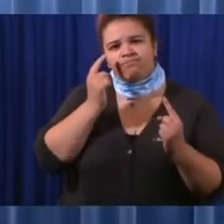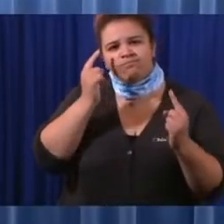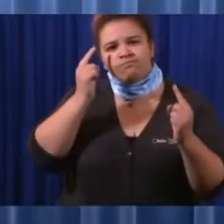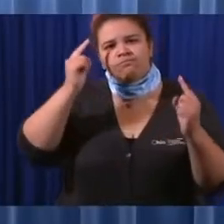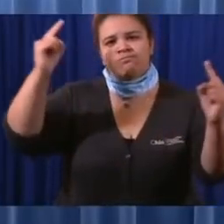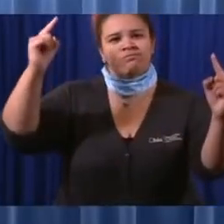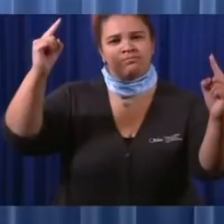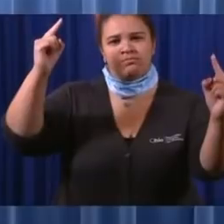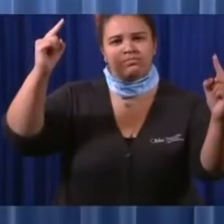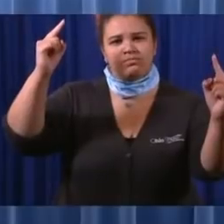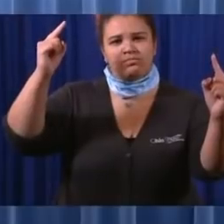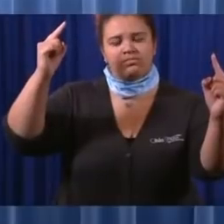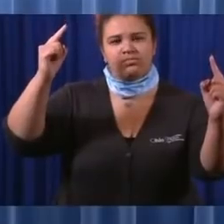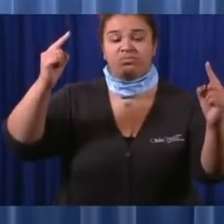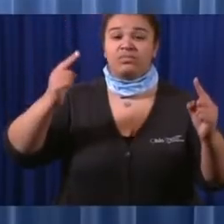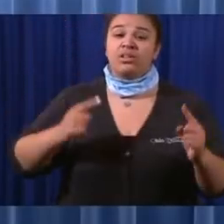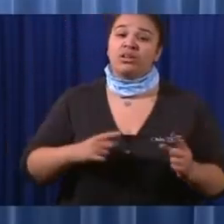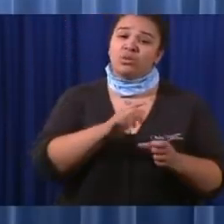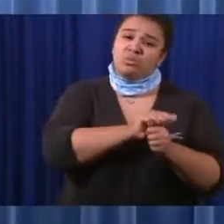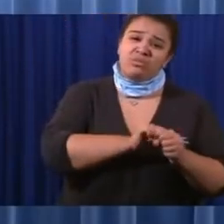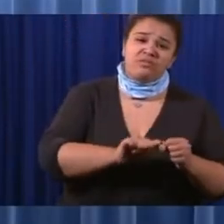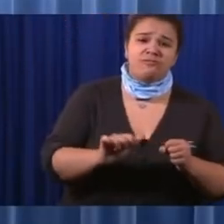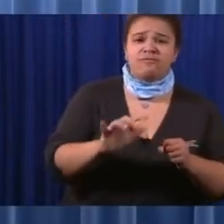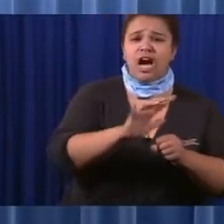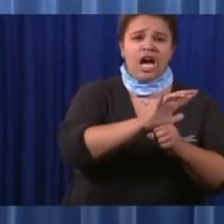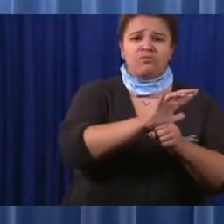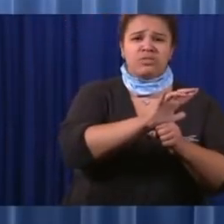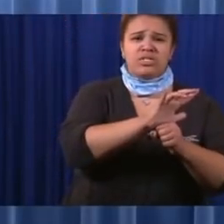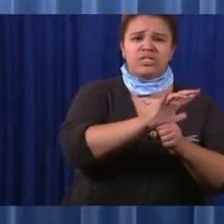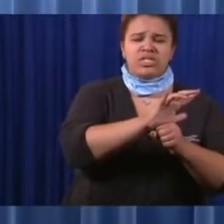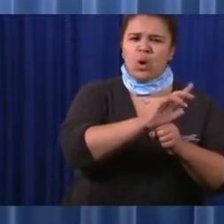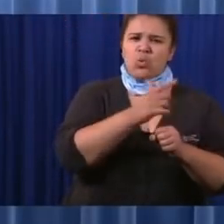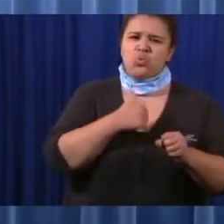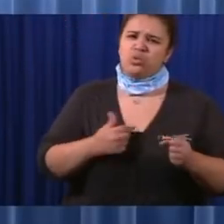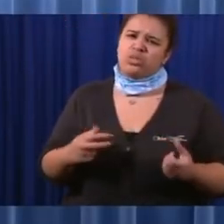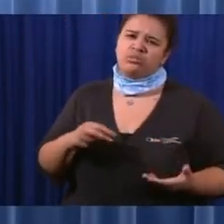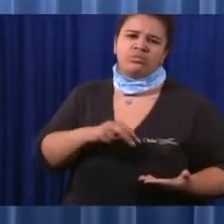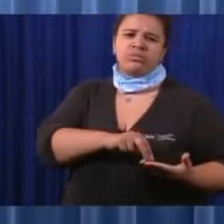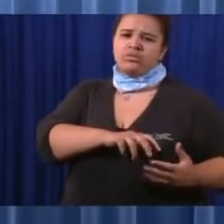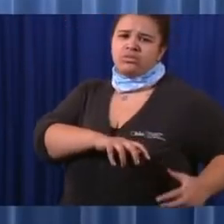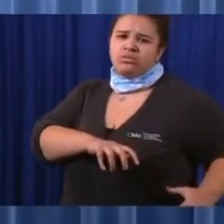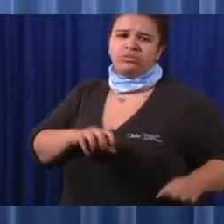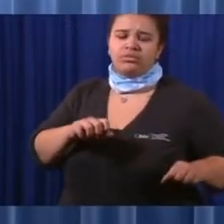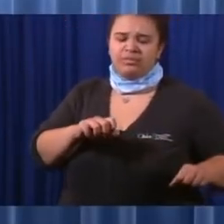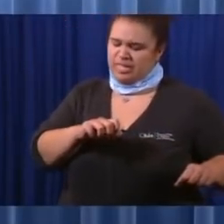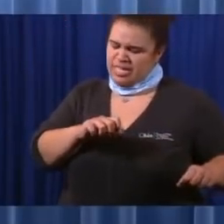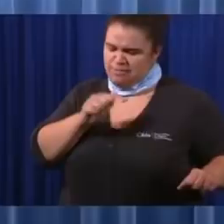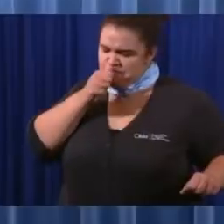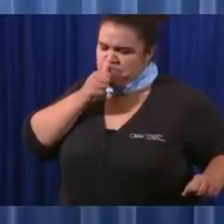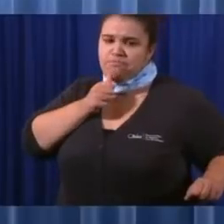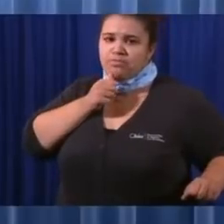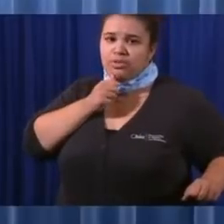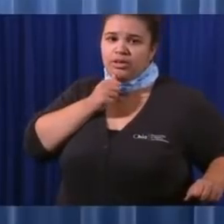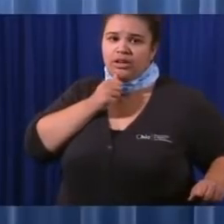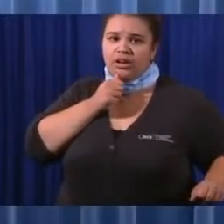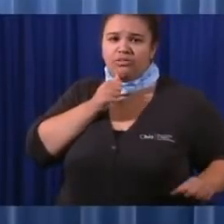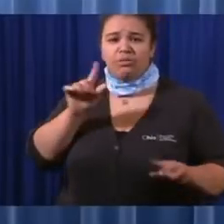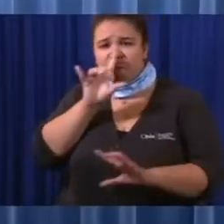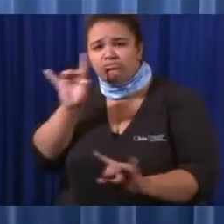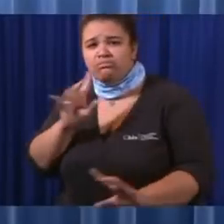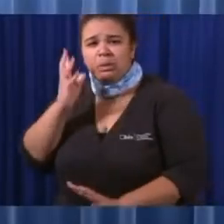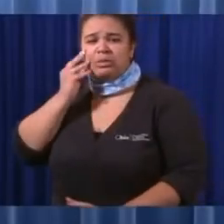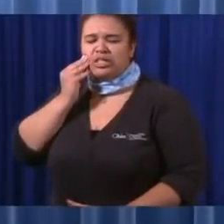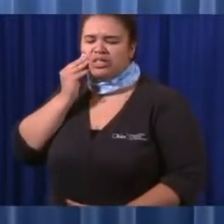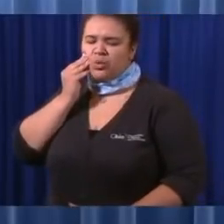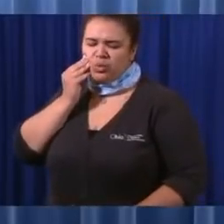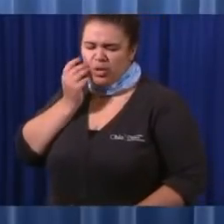tragedy, and out of the disparities, the unconscionable disparities that we see in society today.